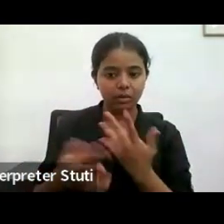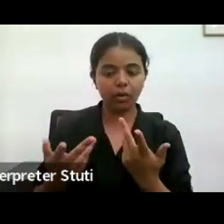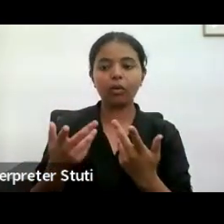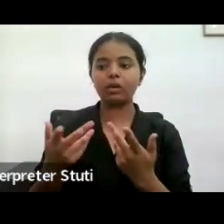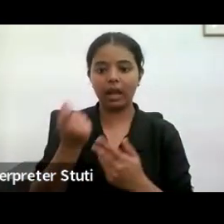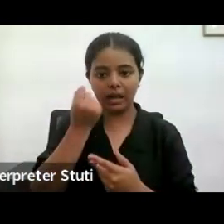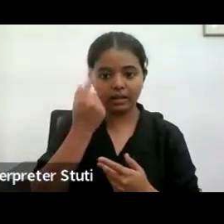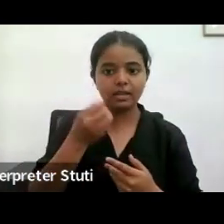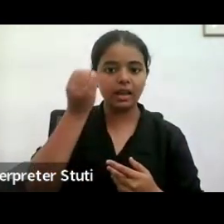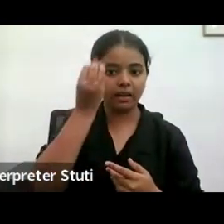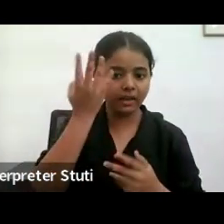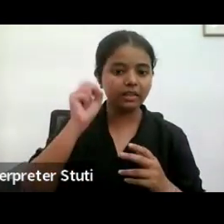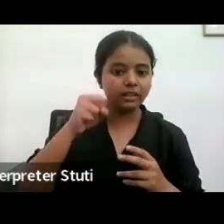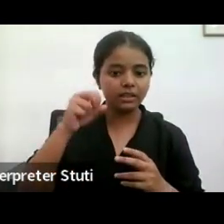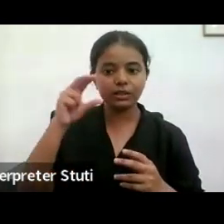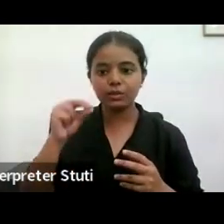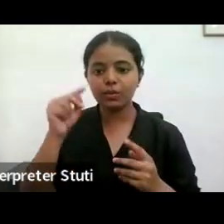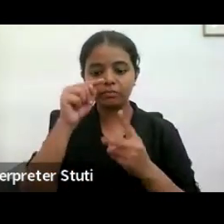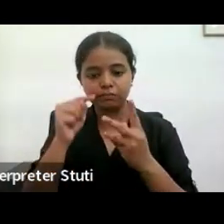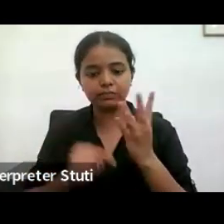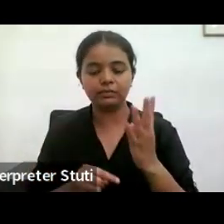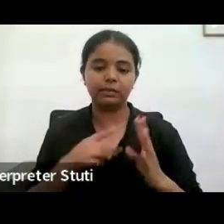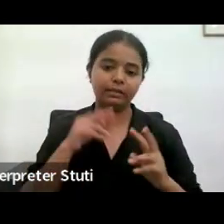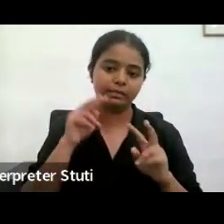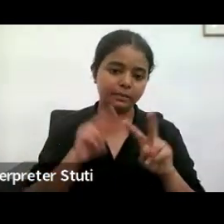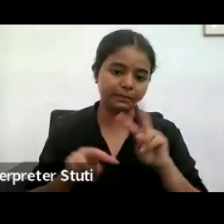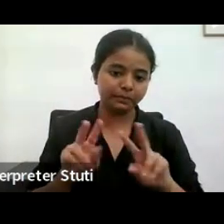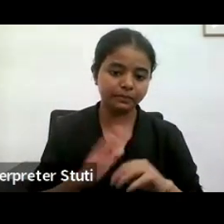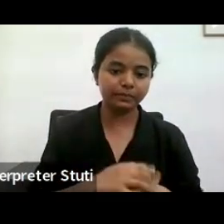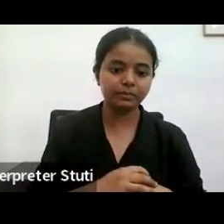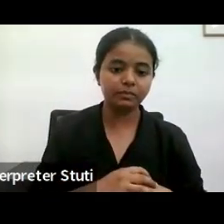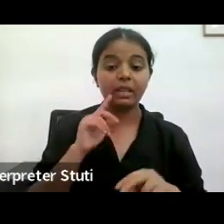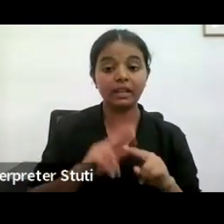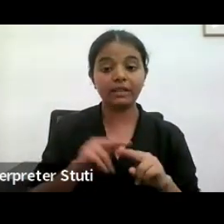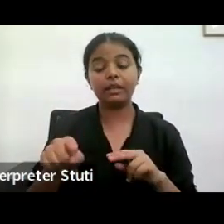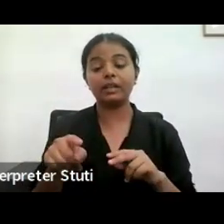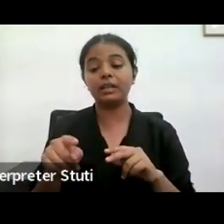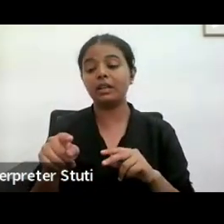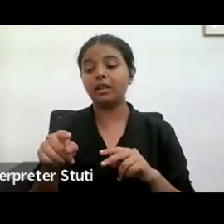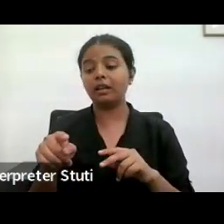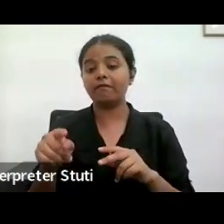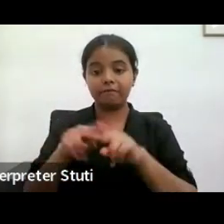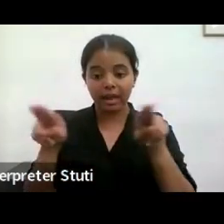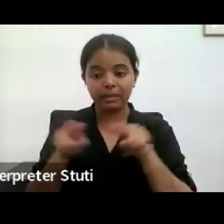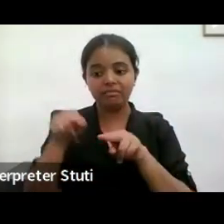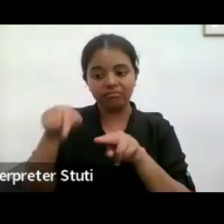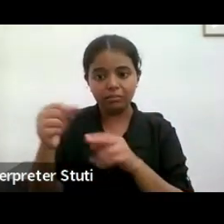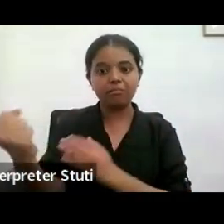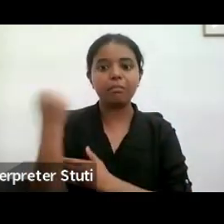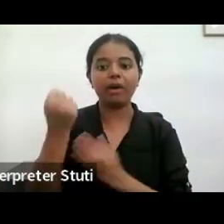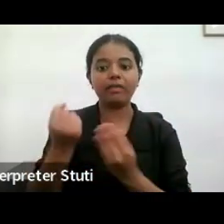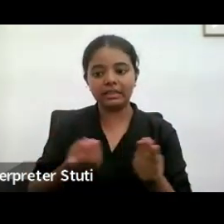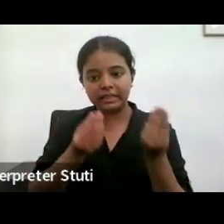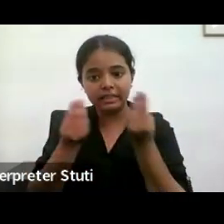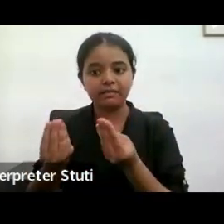goals around some of these things? If we talk about family strengthening, an important part of reintegrating children is making